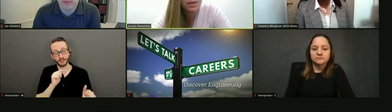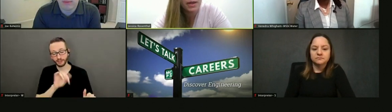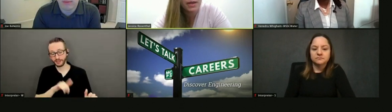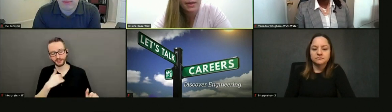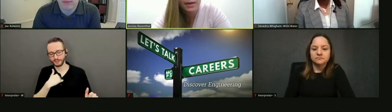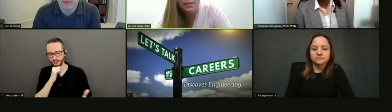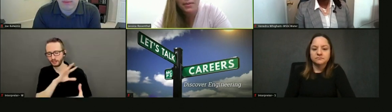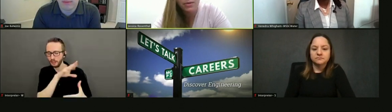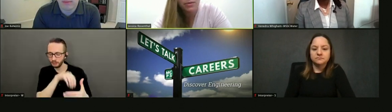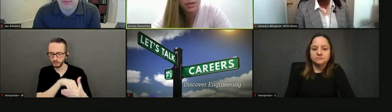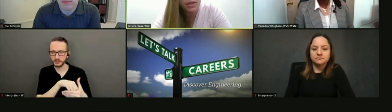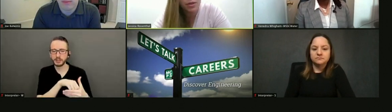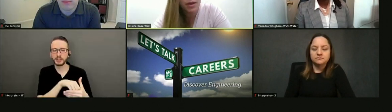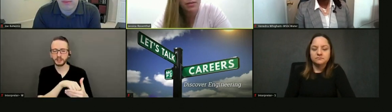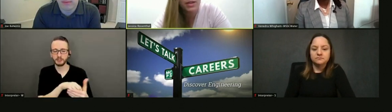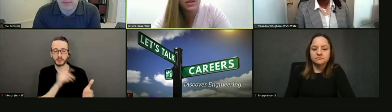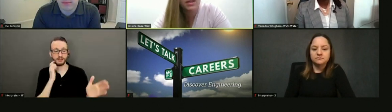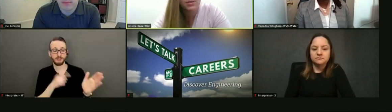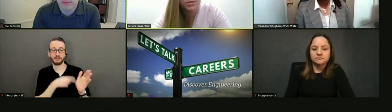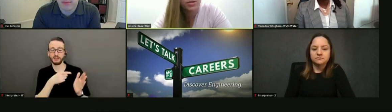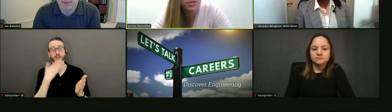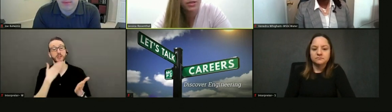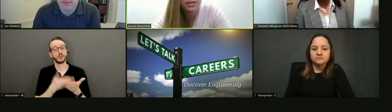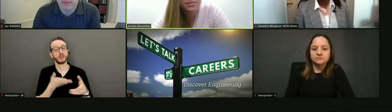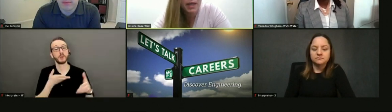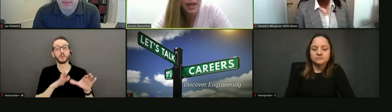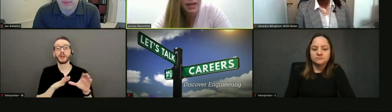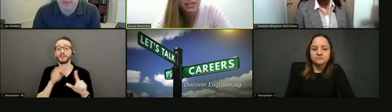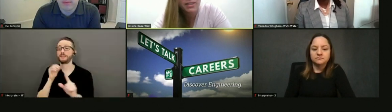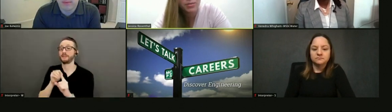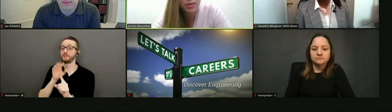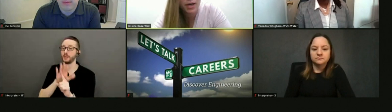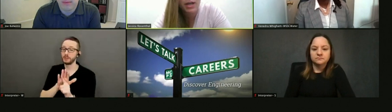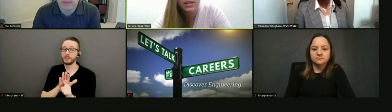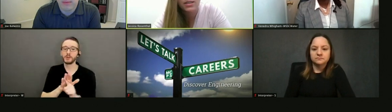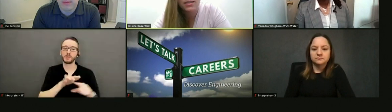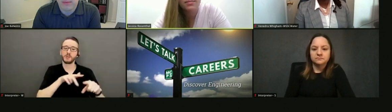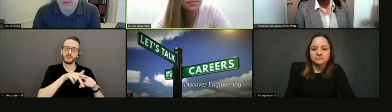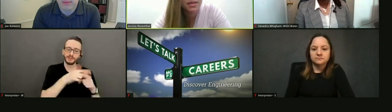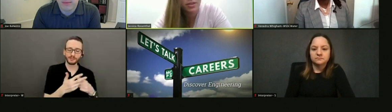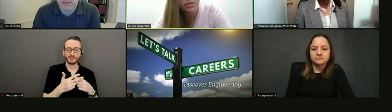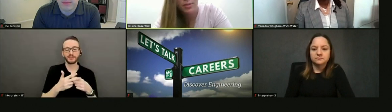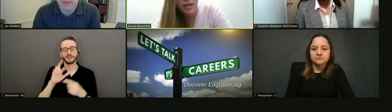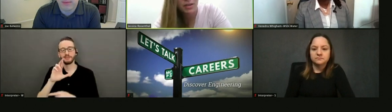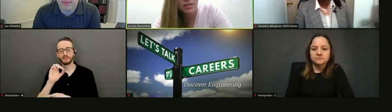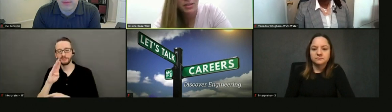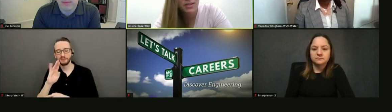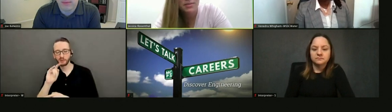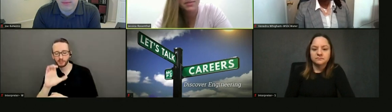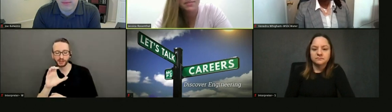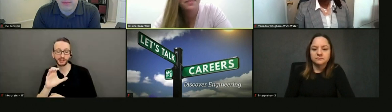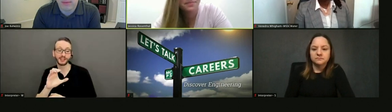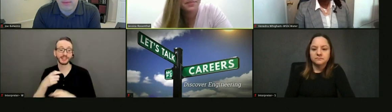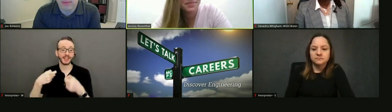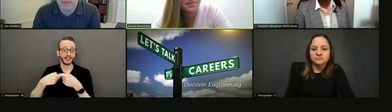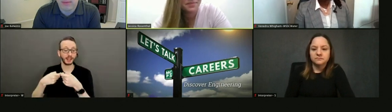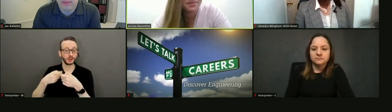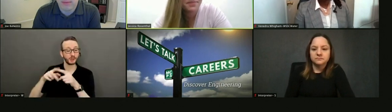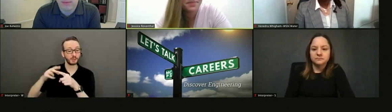VEX competition, but that was a really good way of getting exposure to some mechanics and some robotics and electromechanical